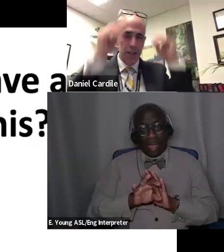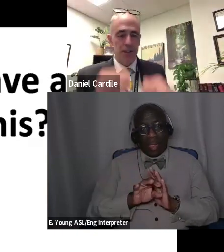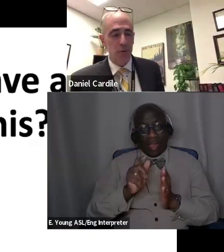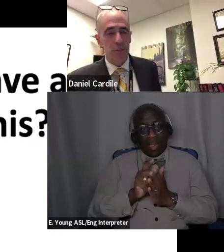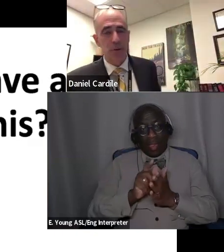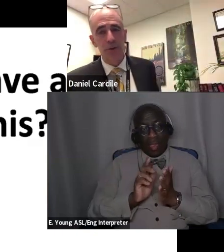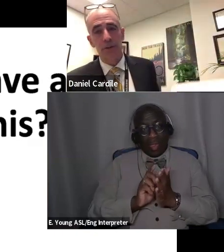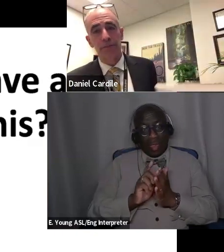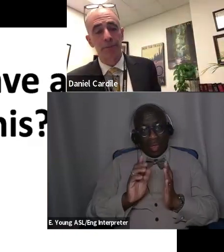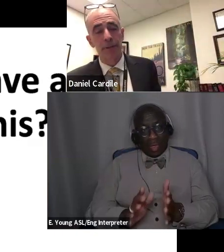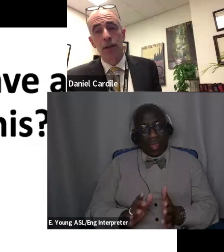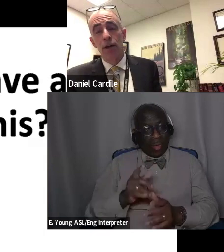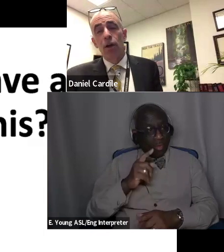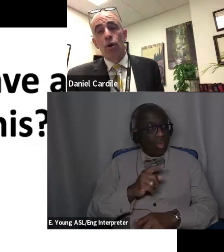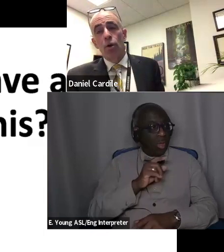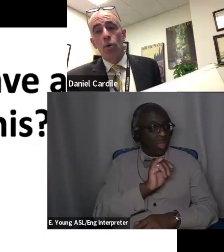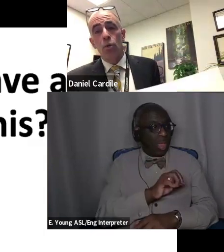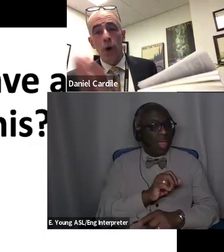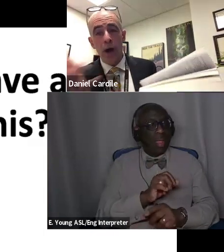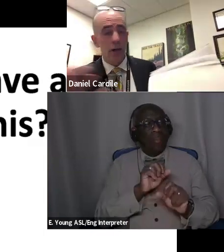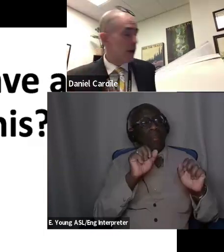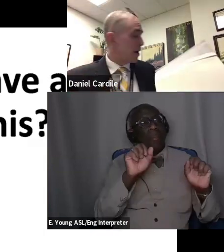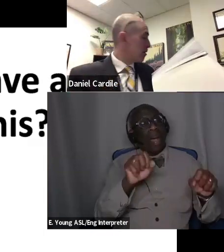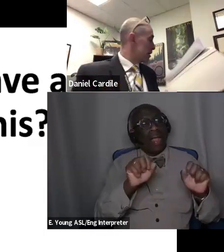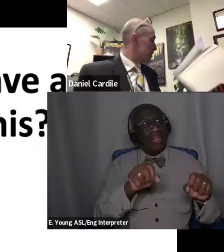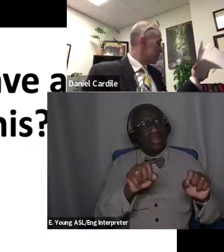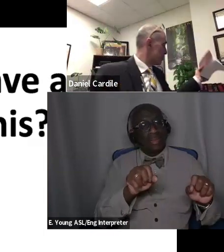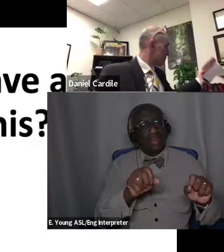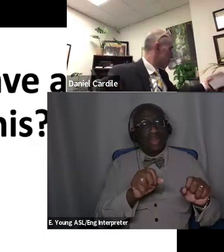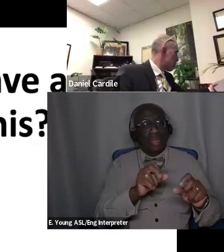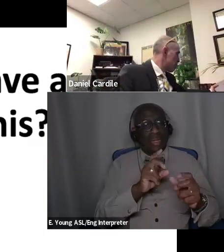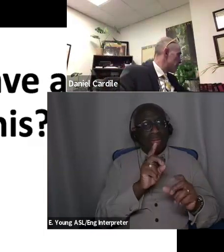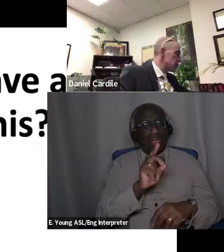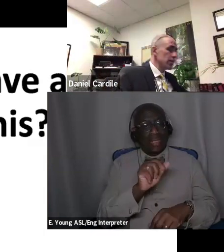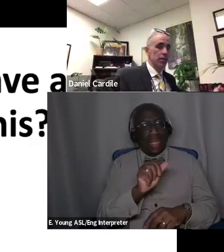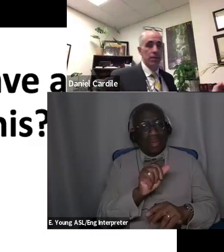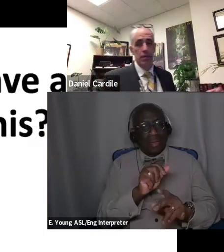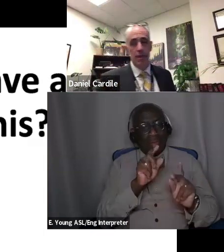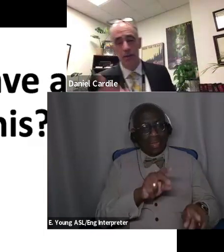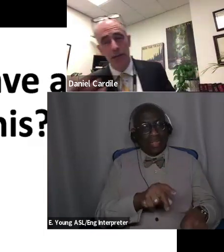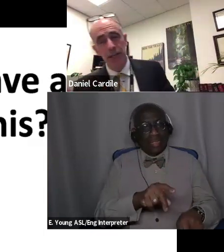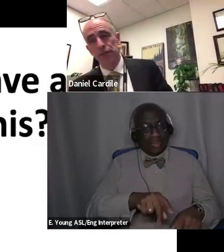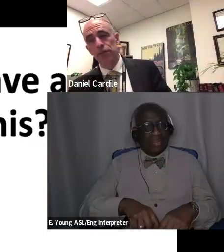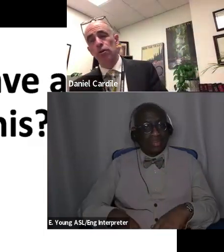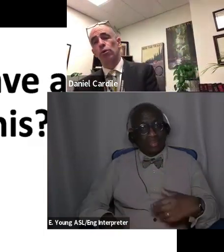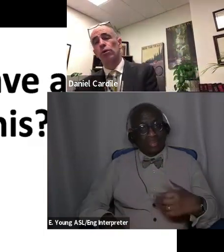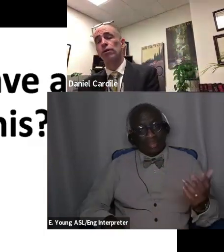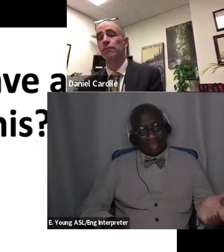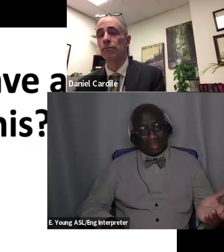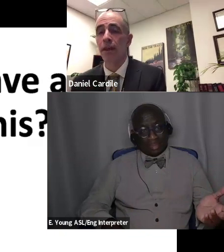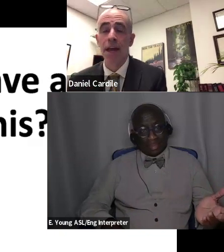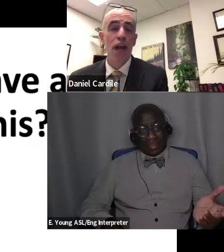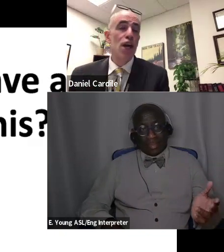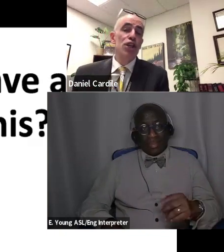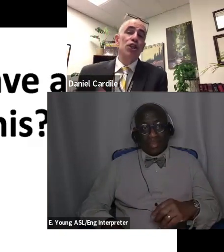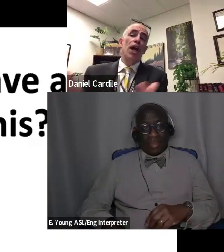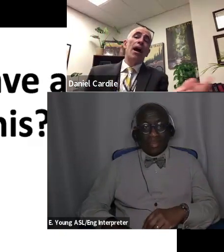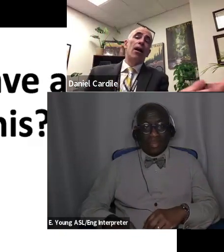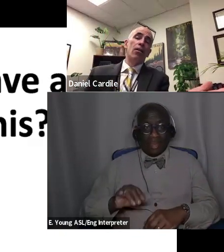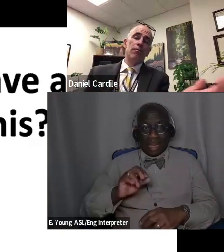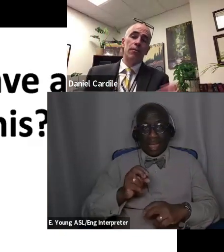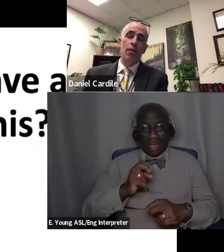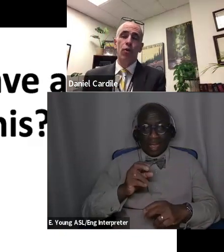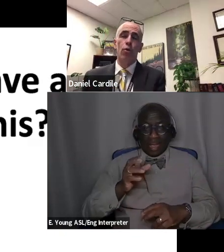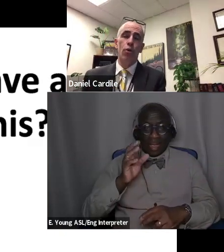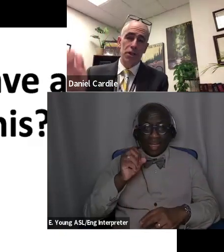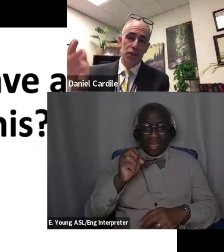the alleged disabled person. Well, there it is. There's that difficult word.